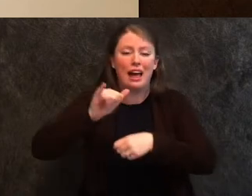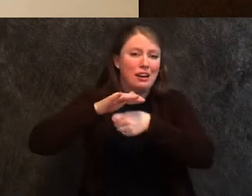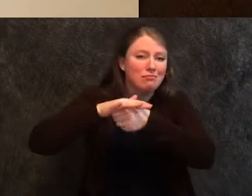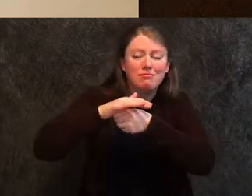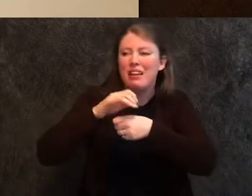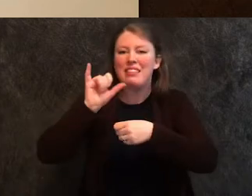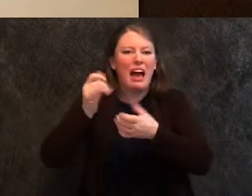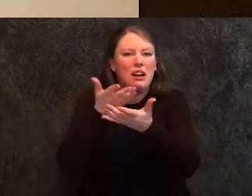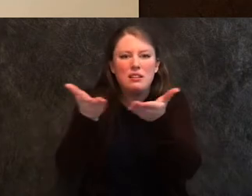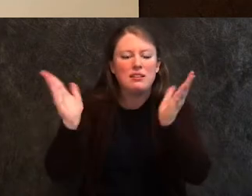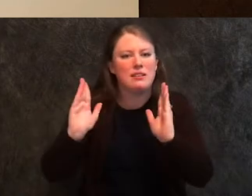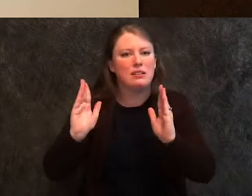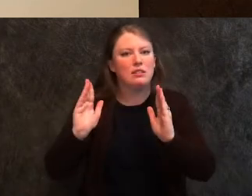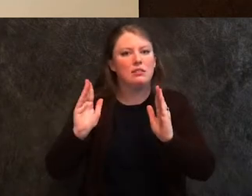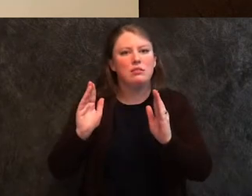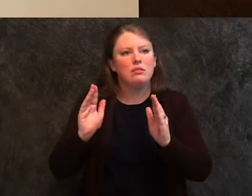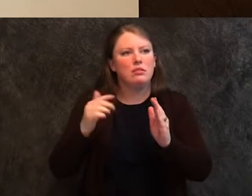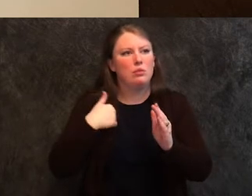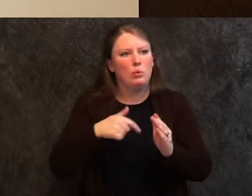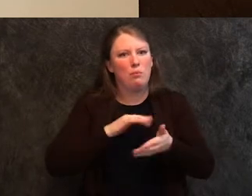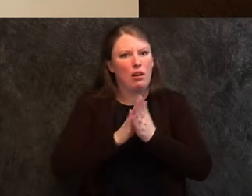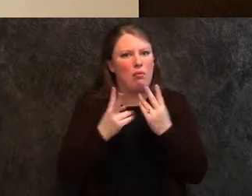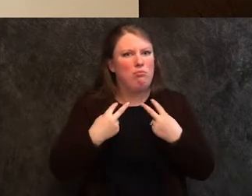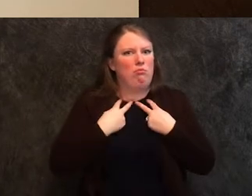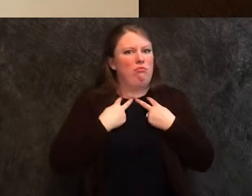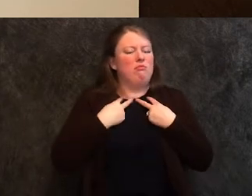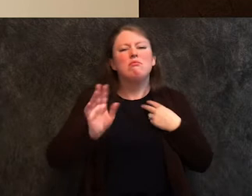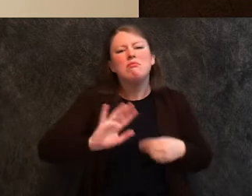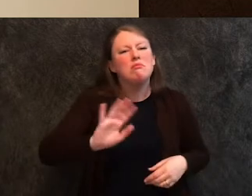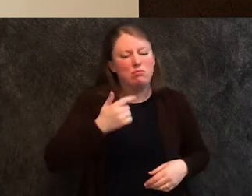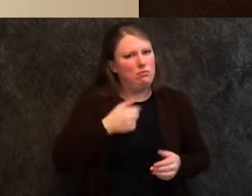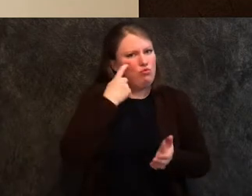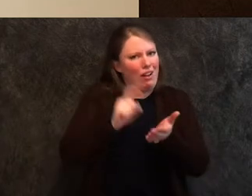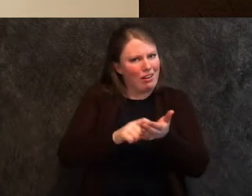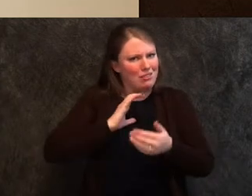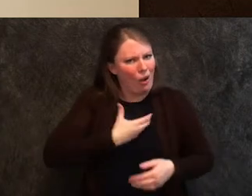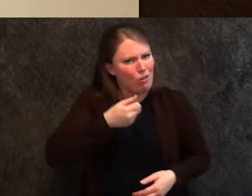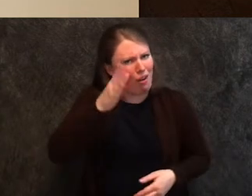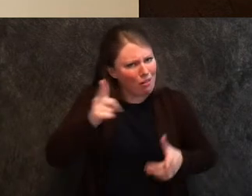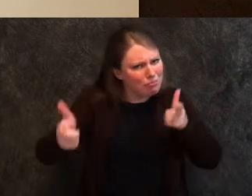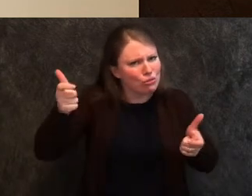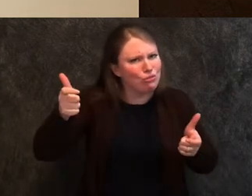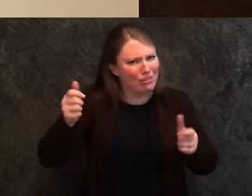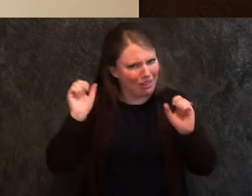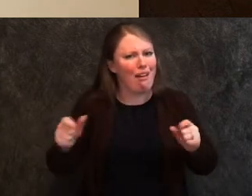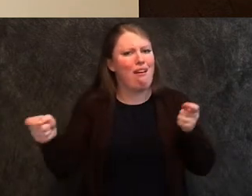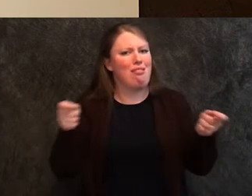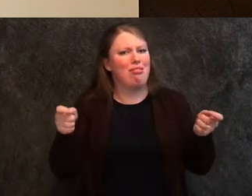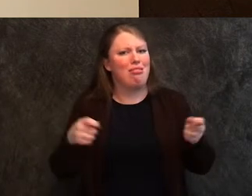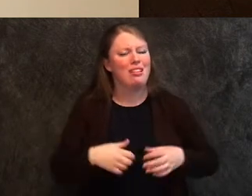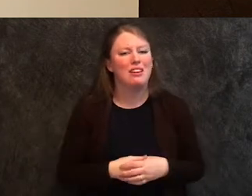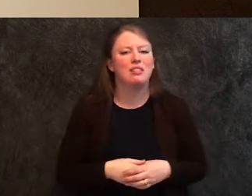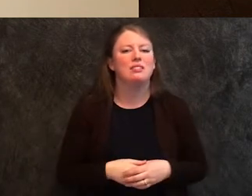pressure. But it doesn't have to be debilitating, because our God is a big God. I was so excited last week when we